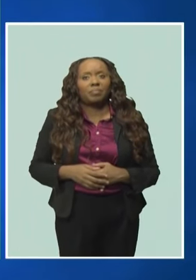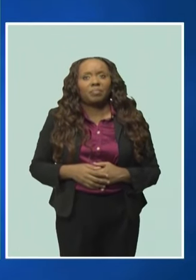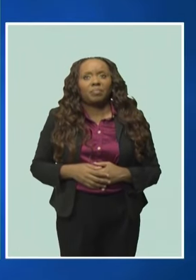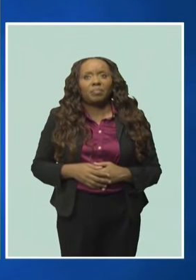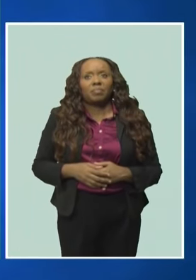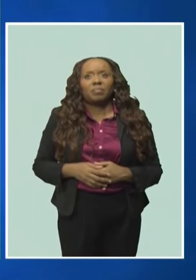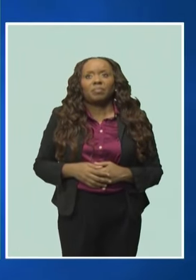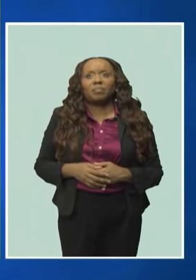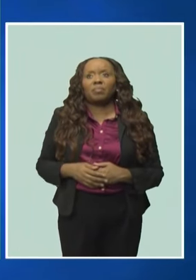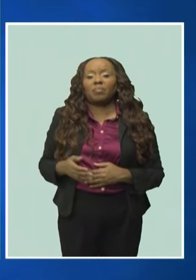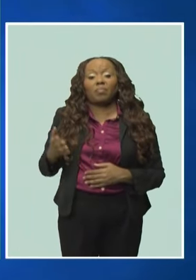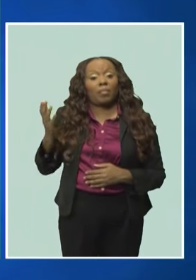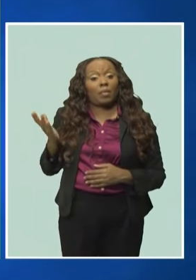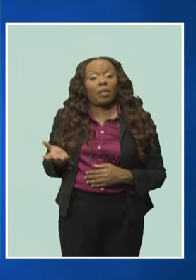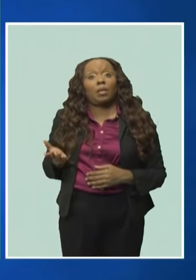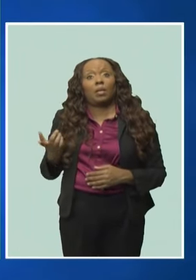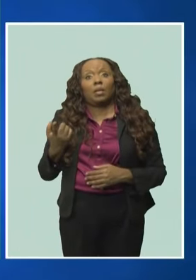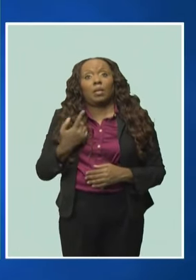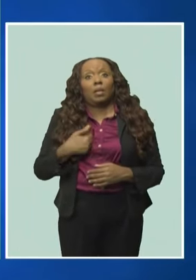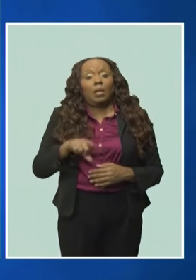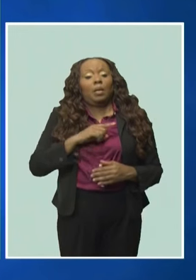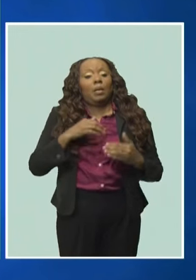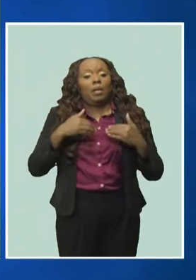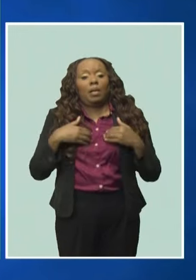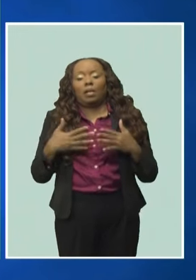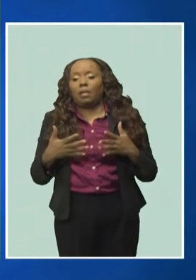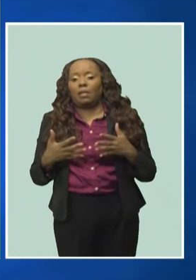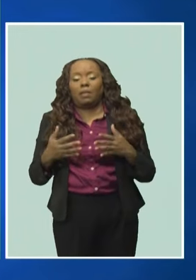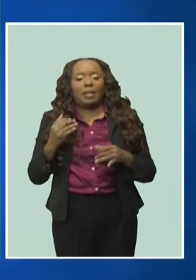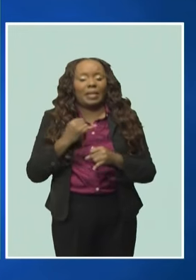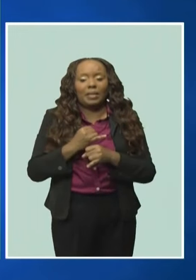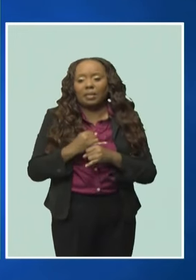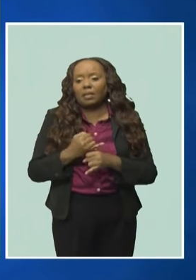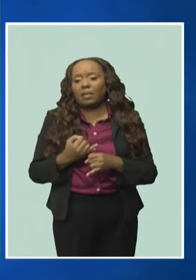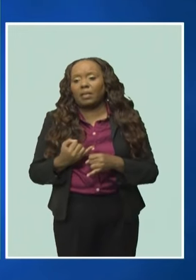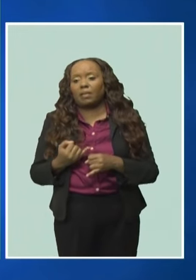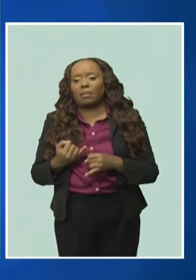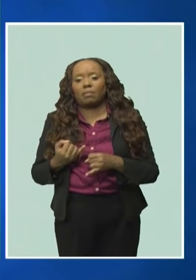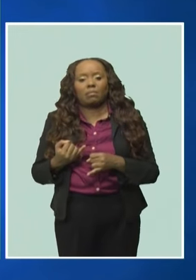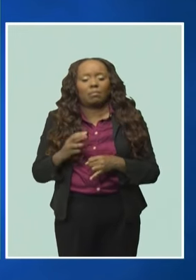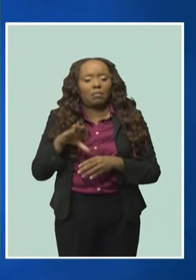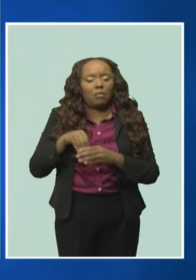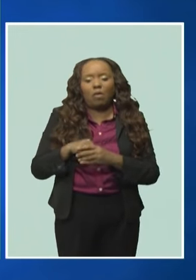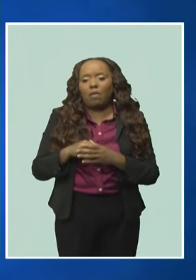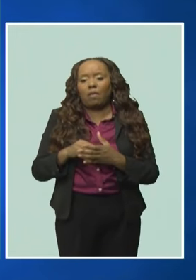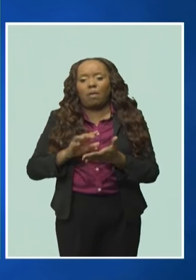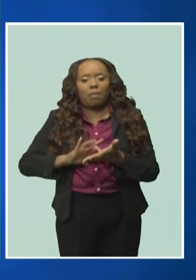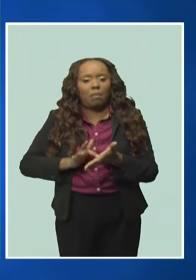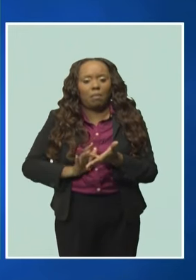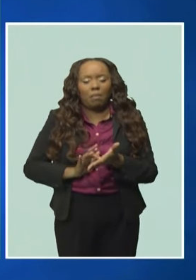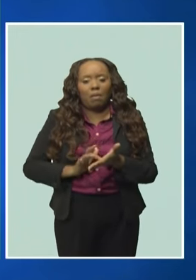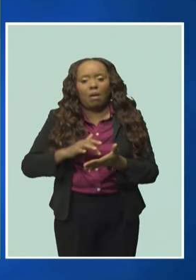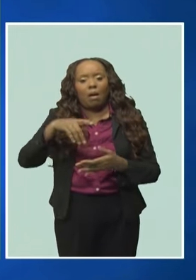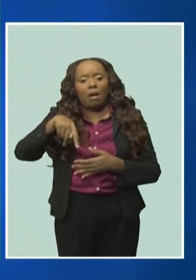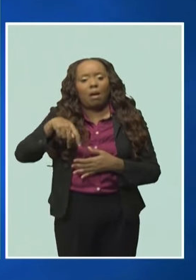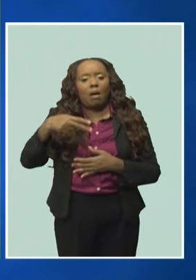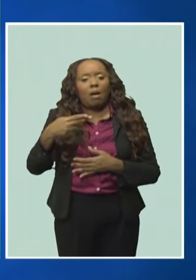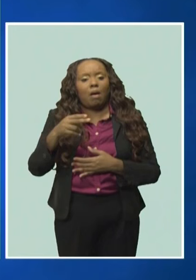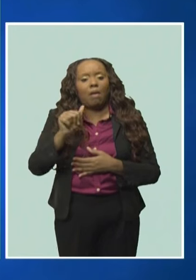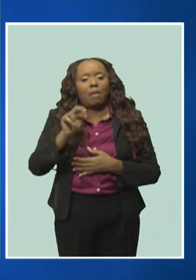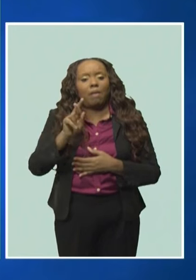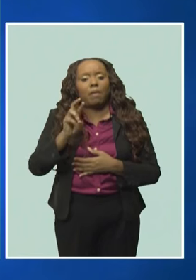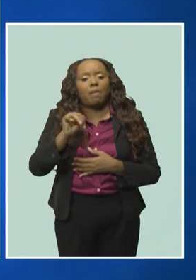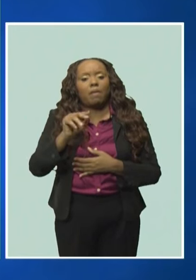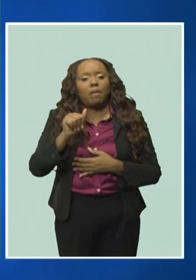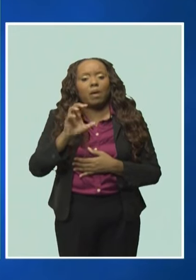a pharmaceutical industry, largely in the global north, that says, look, you know, I've done this research, I've spent all this money, now